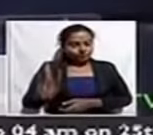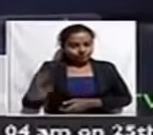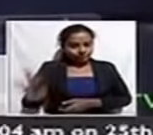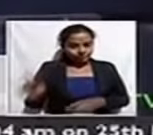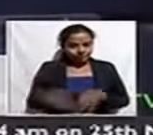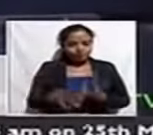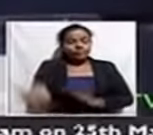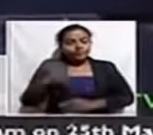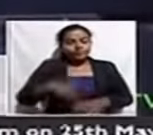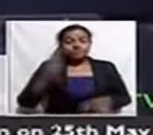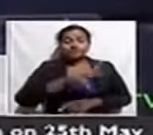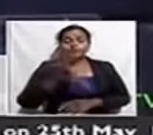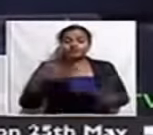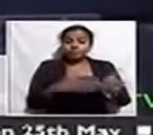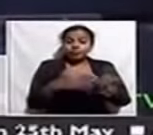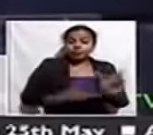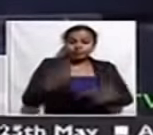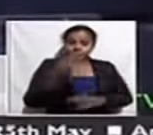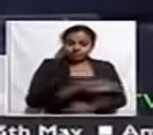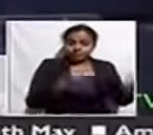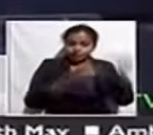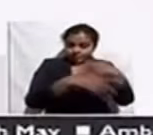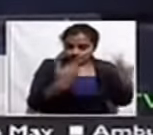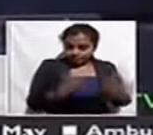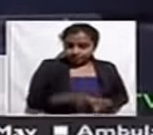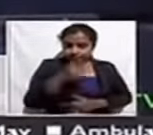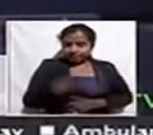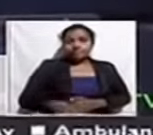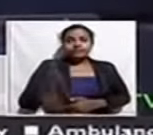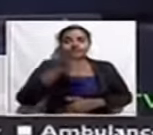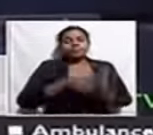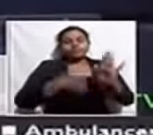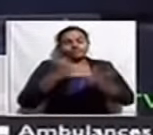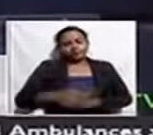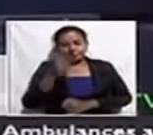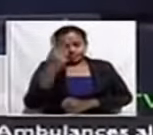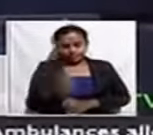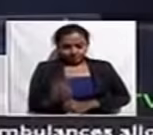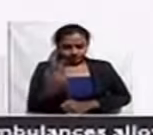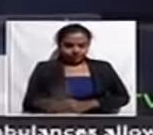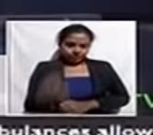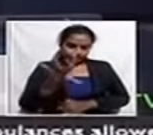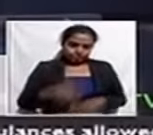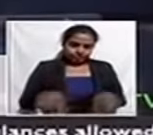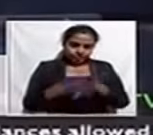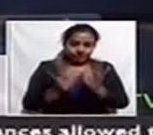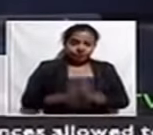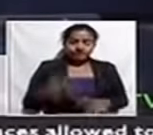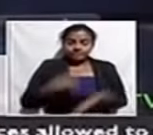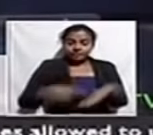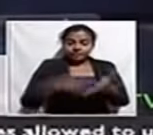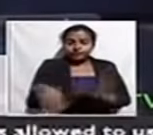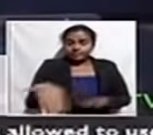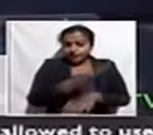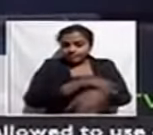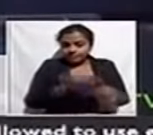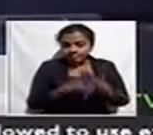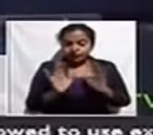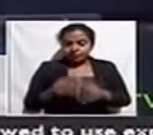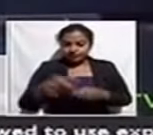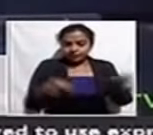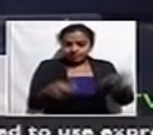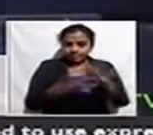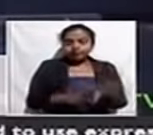had been transferred. On the 7th of January 2015, the day before the election, this account, through the cheque bearing the number